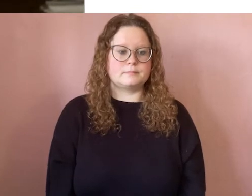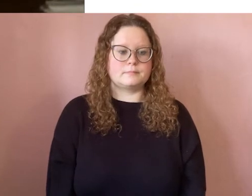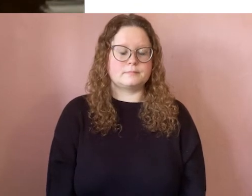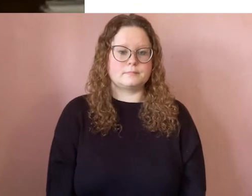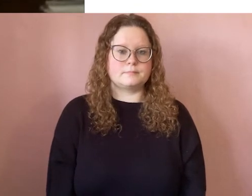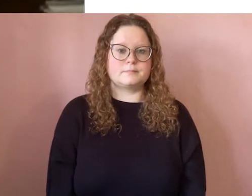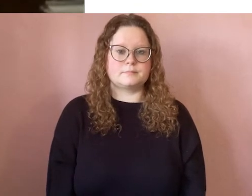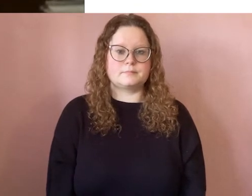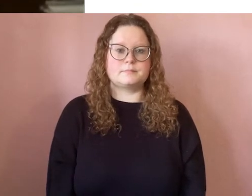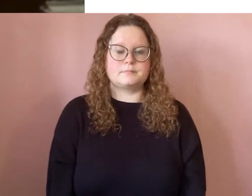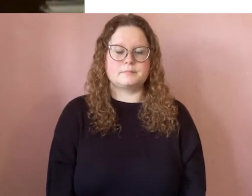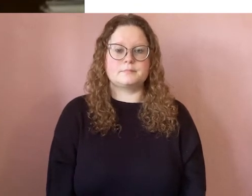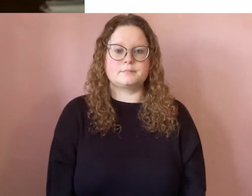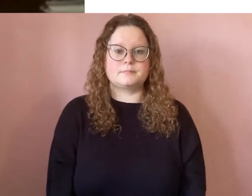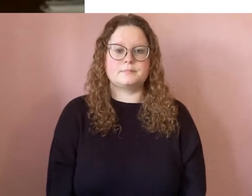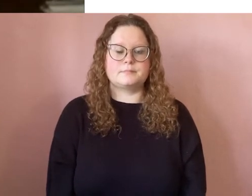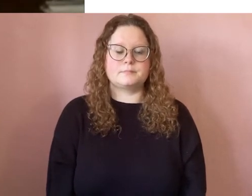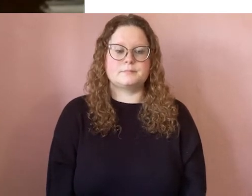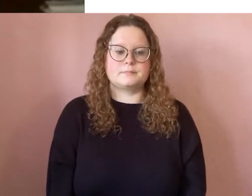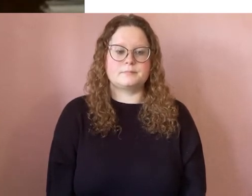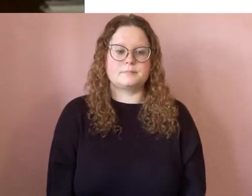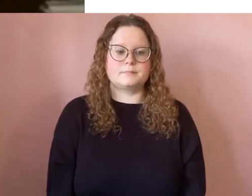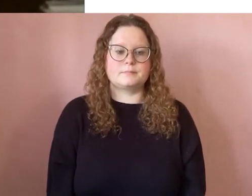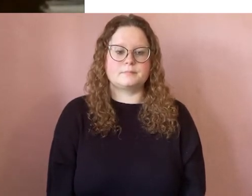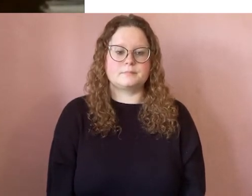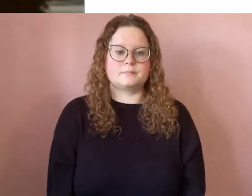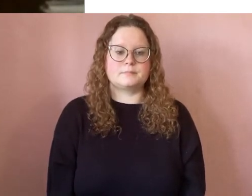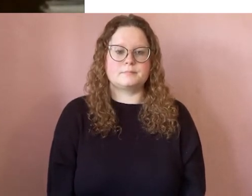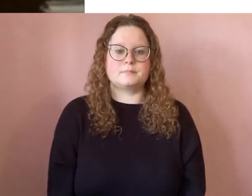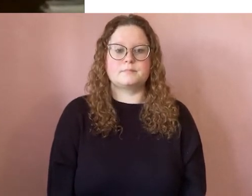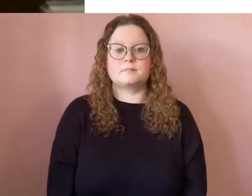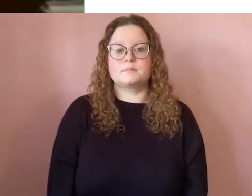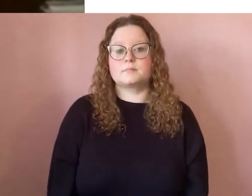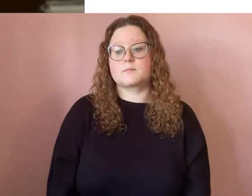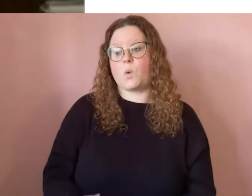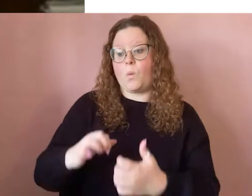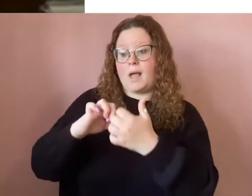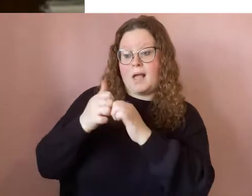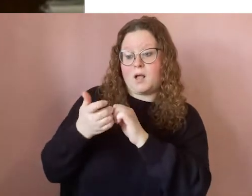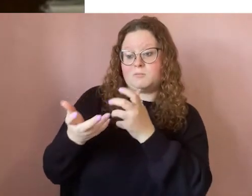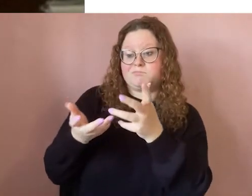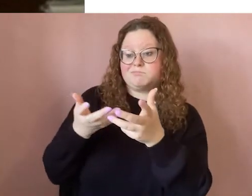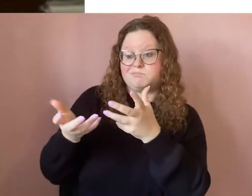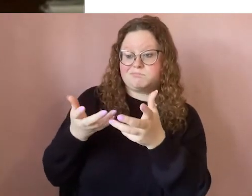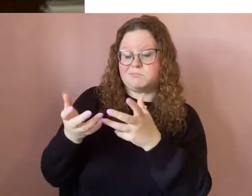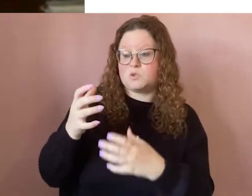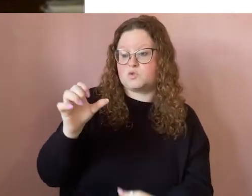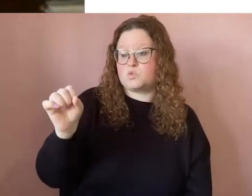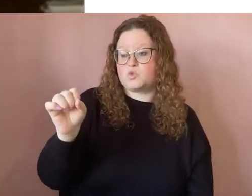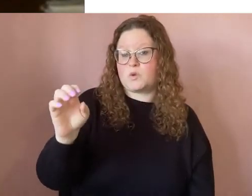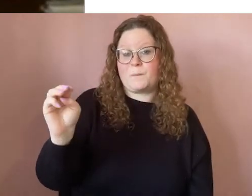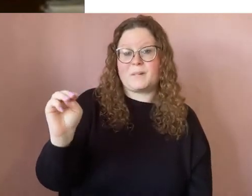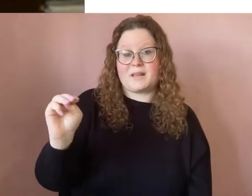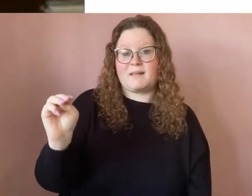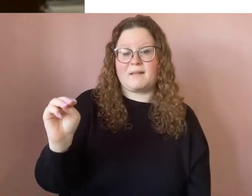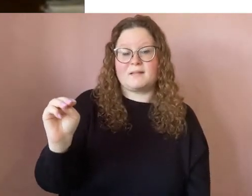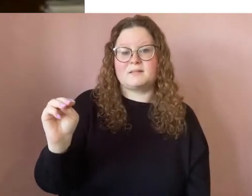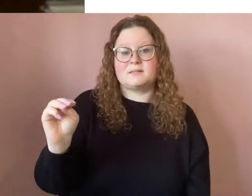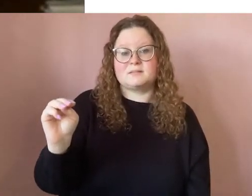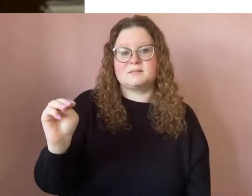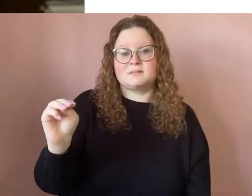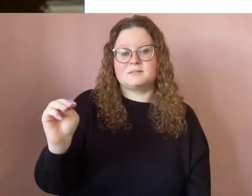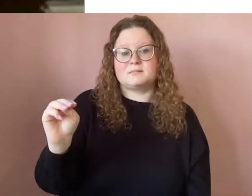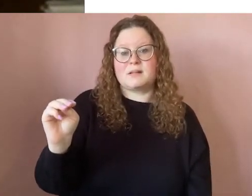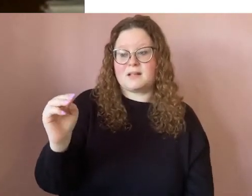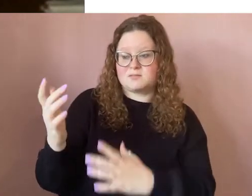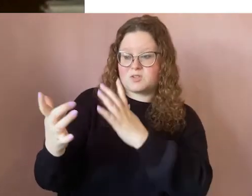Where does it fit in your business, in your workplace, in your future? And I think in the end, it can